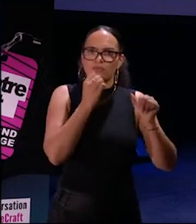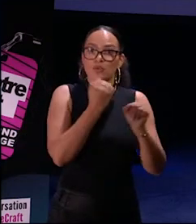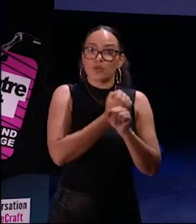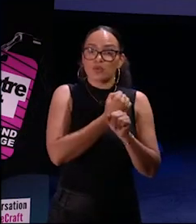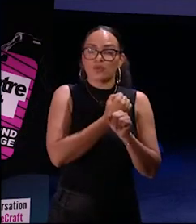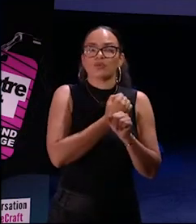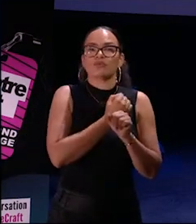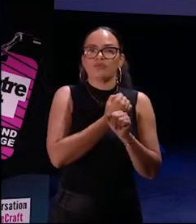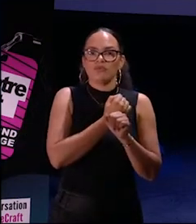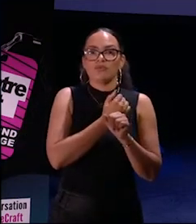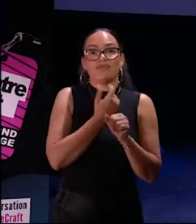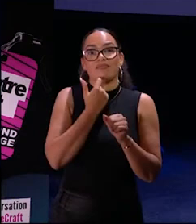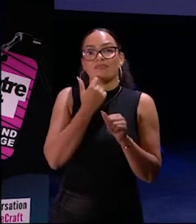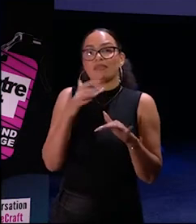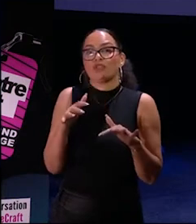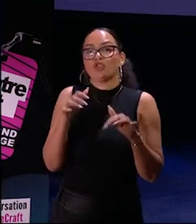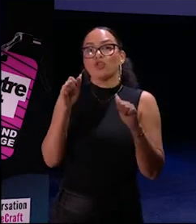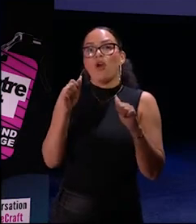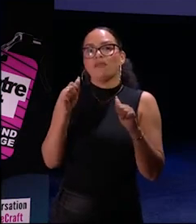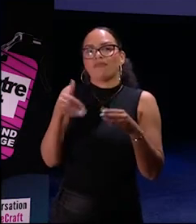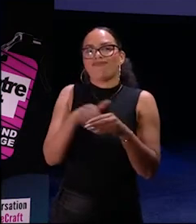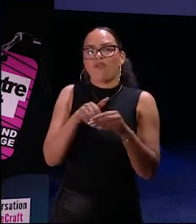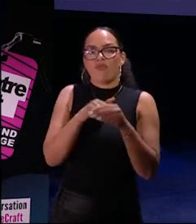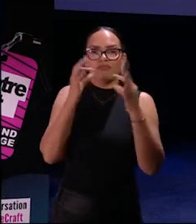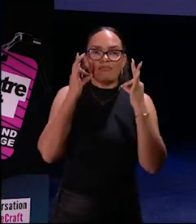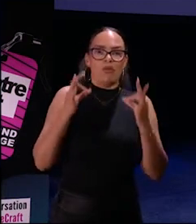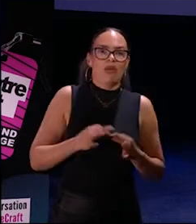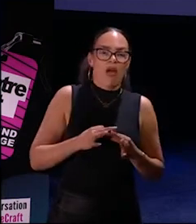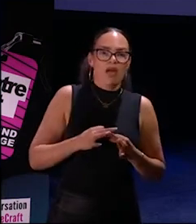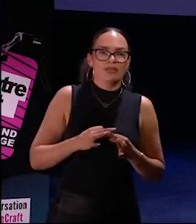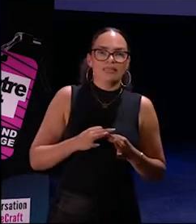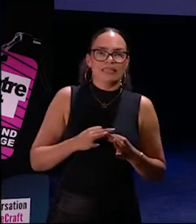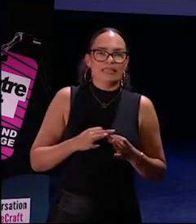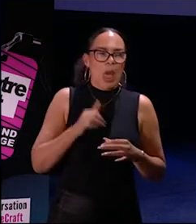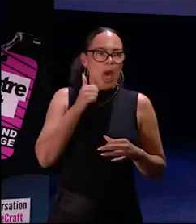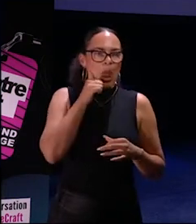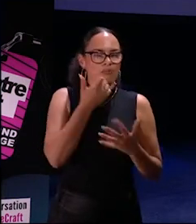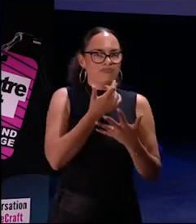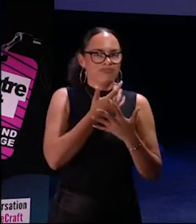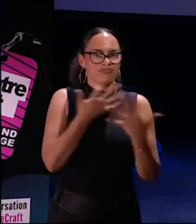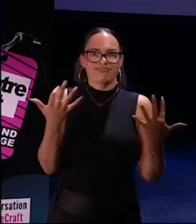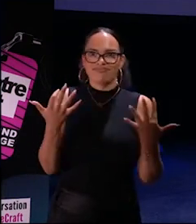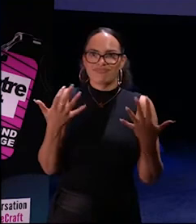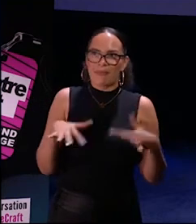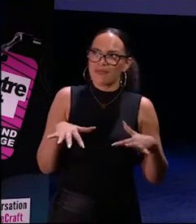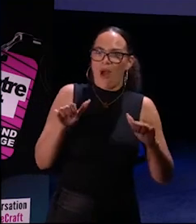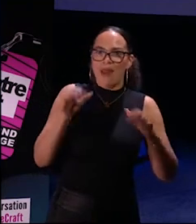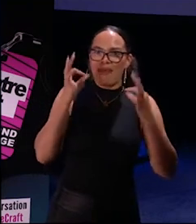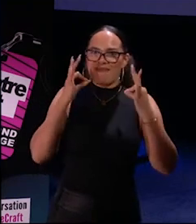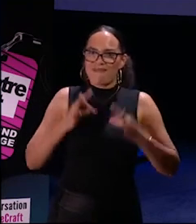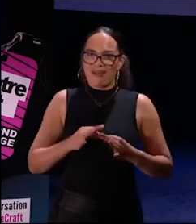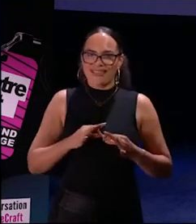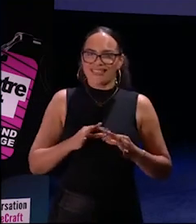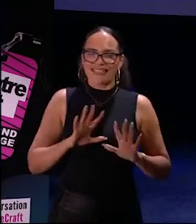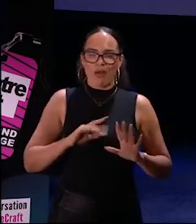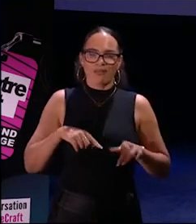working in audio plays and podcasts. I know a lot of people started a podcast in the pandemic. It was not like